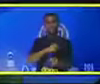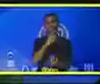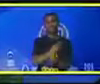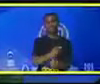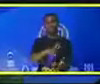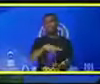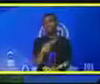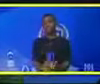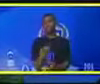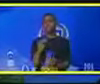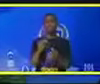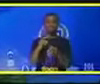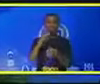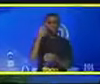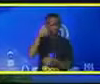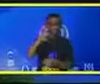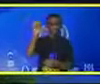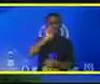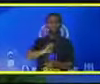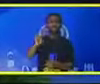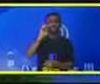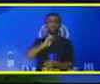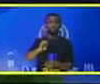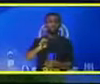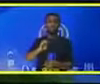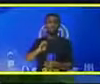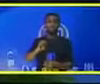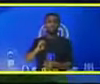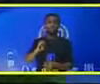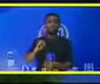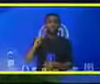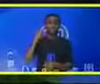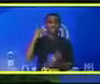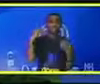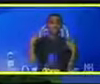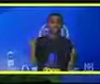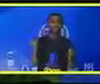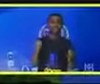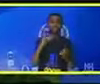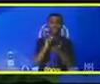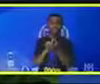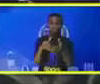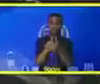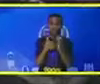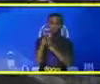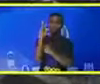you. Listen carefully. This is how God works.